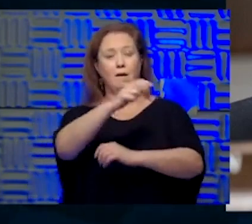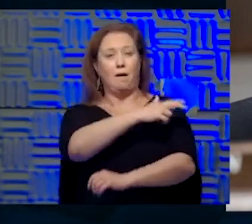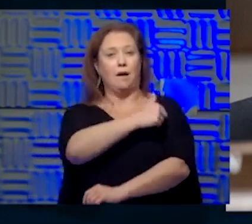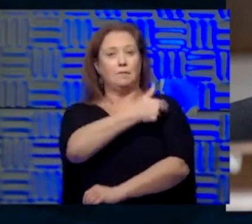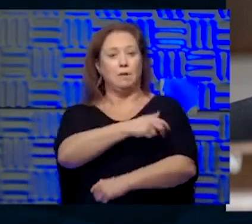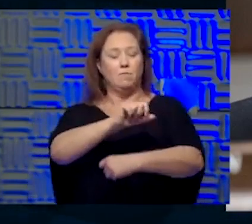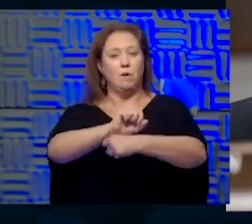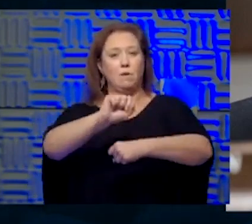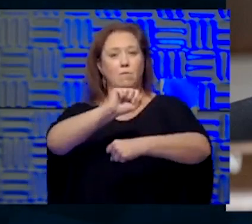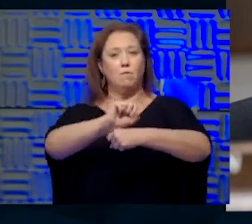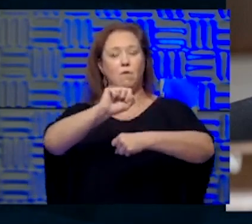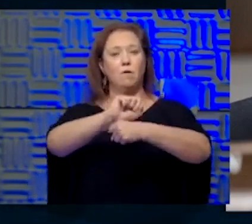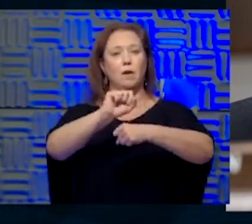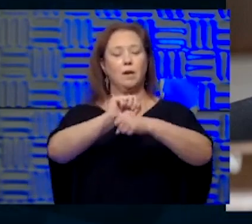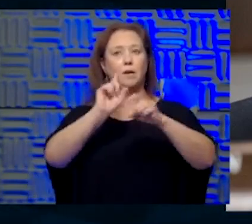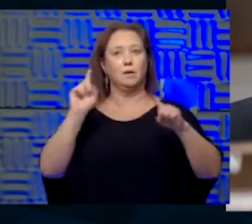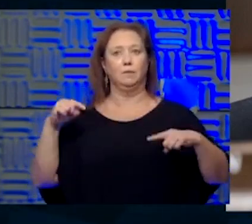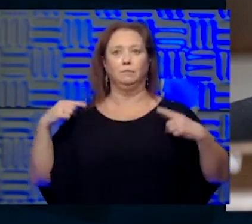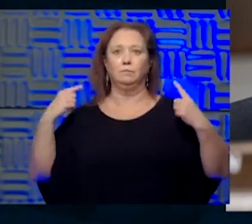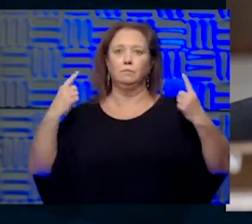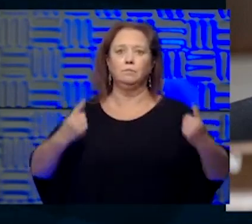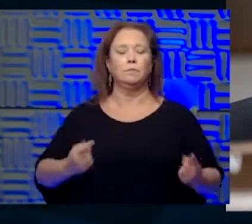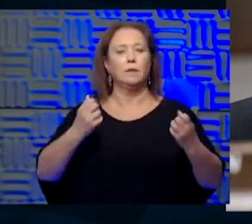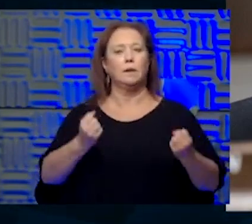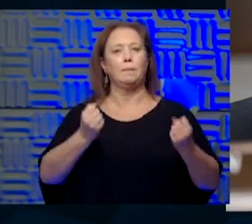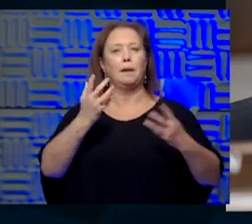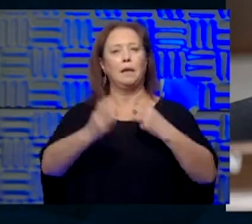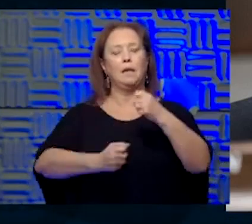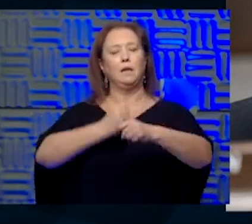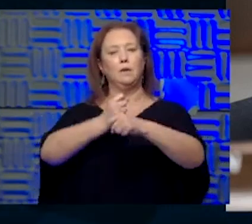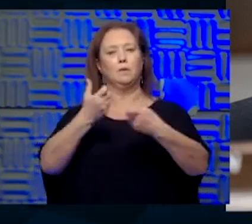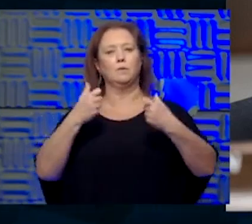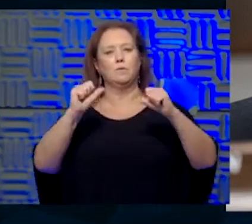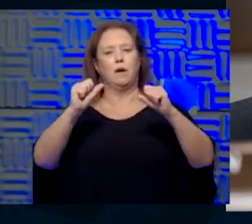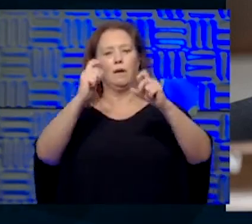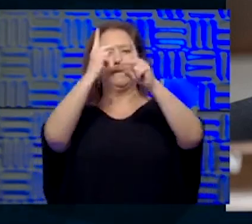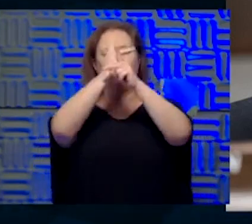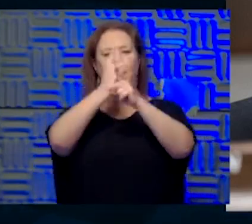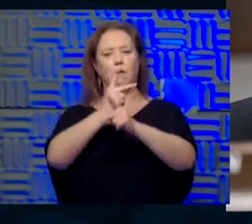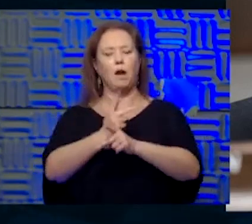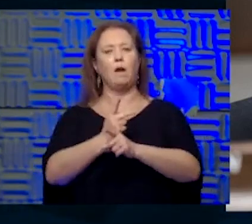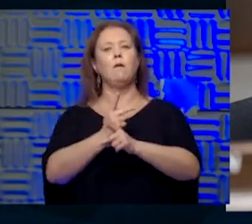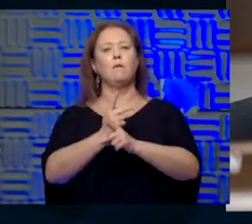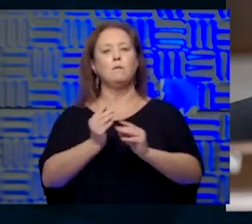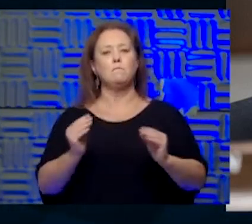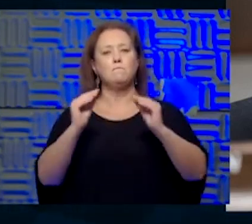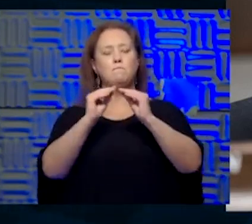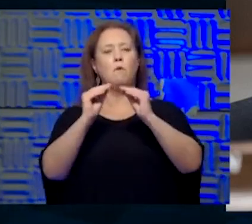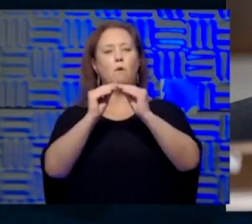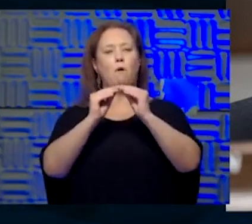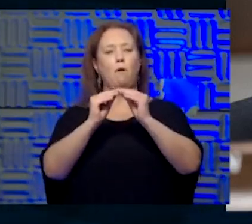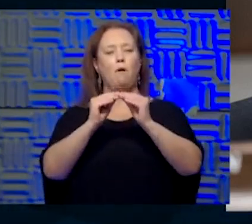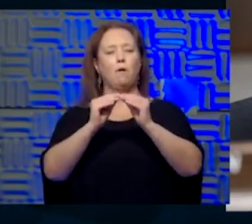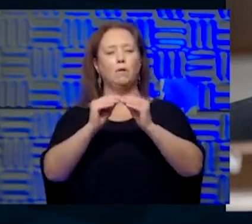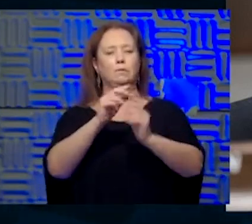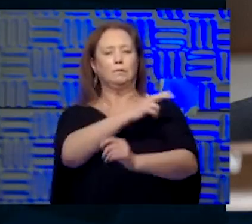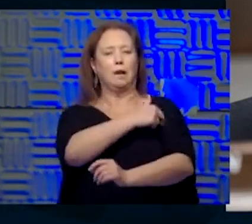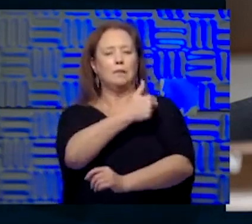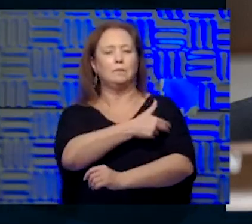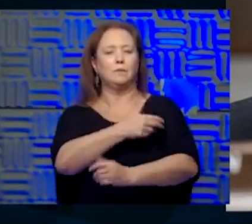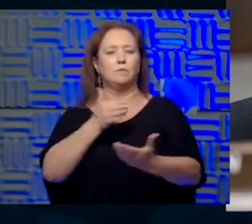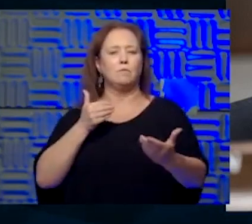been working for all these years trying to figure out how we get more veterans cared closer to home across the state of